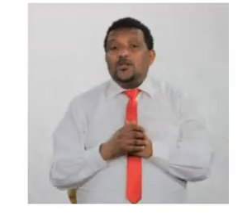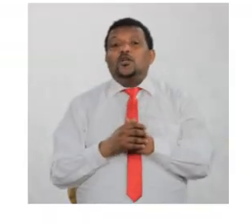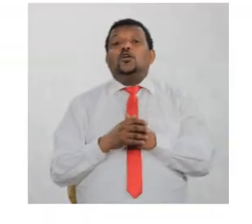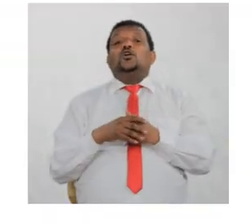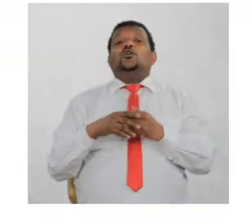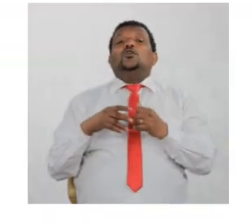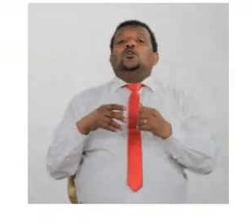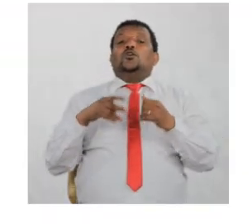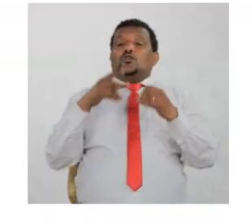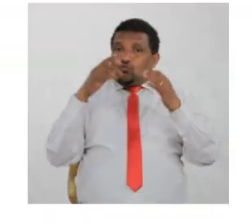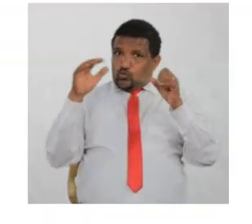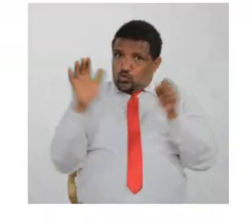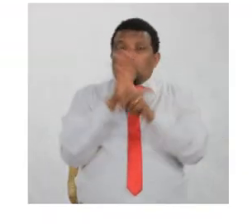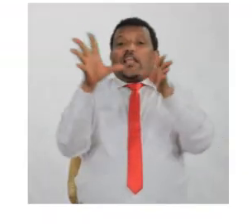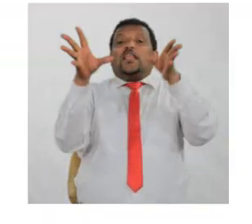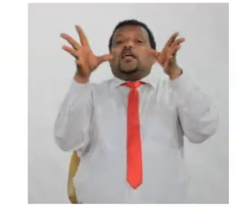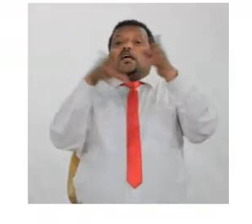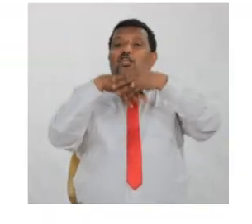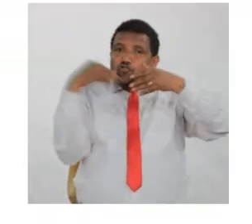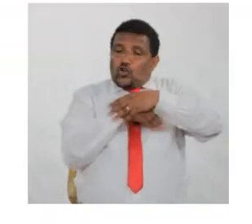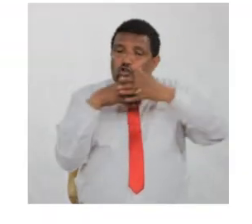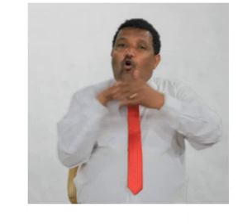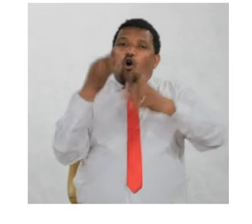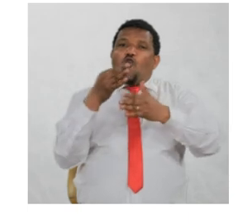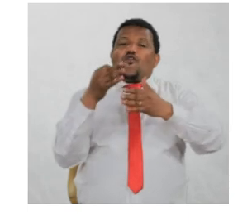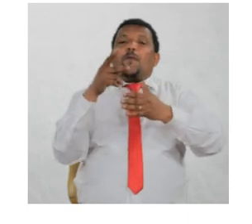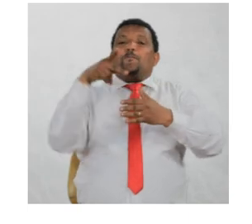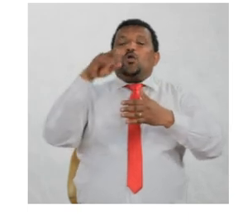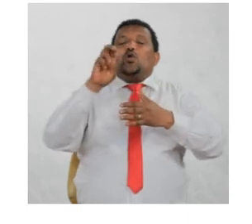total revenue of pure monopolist, and